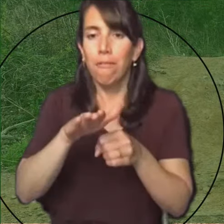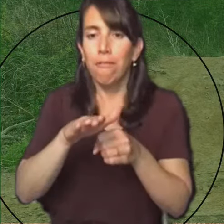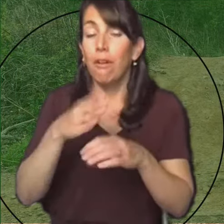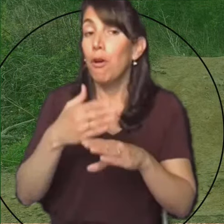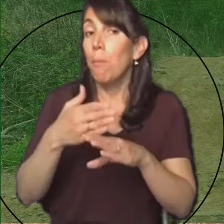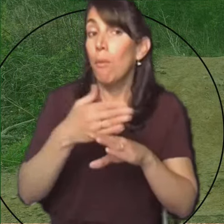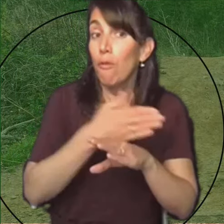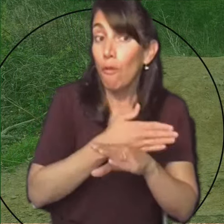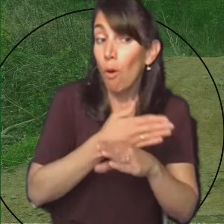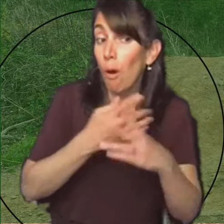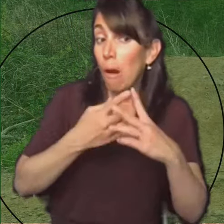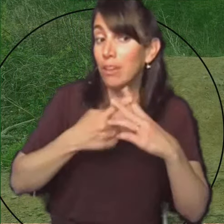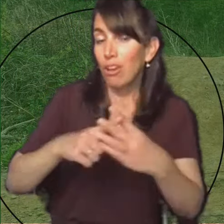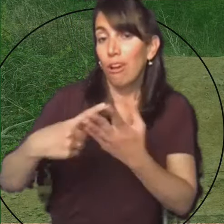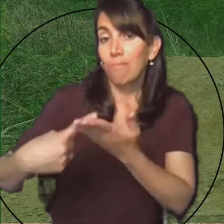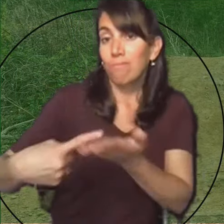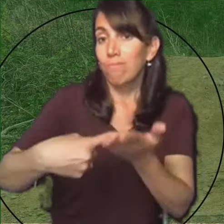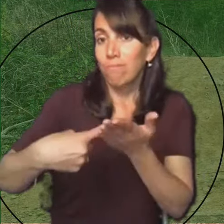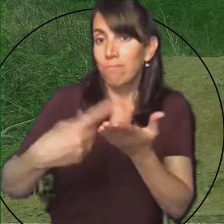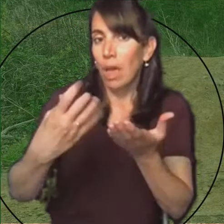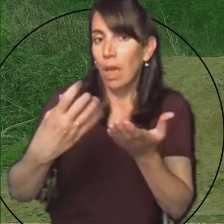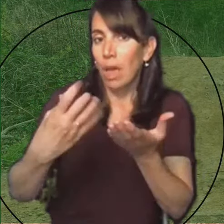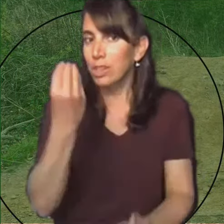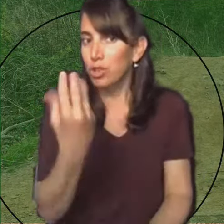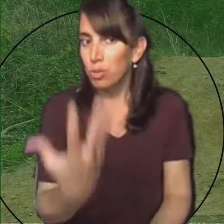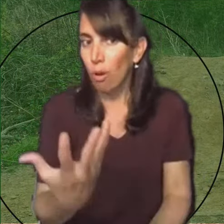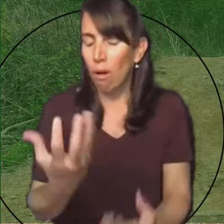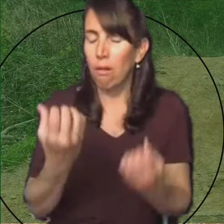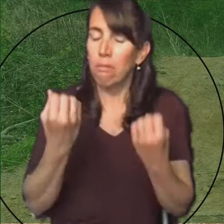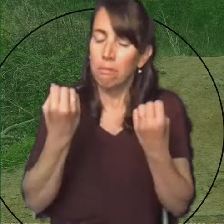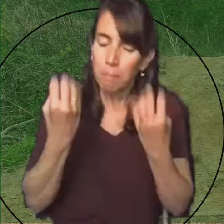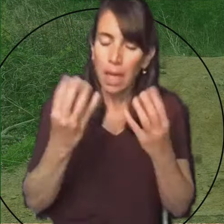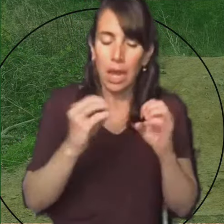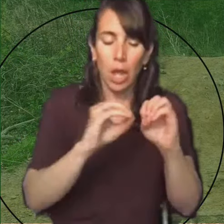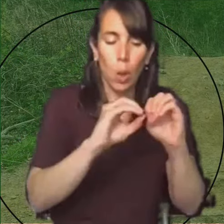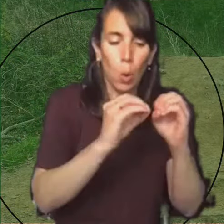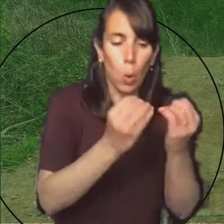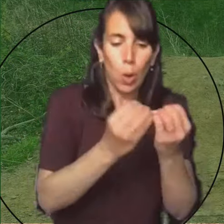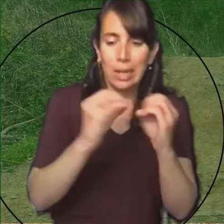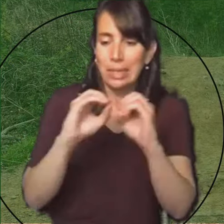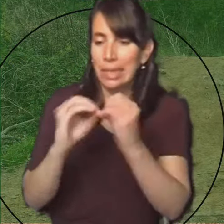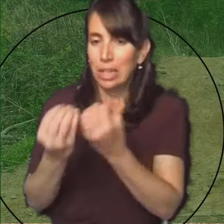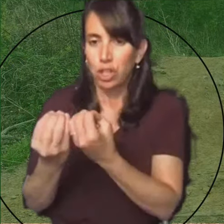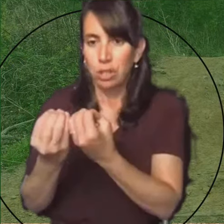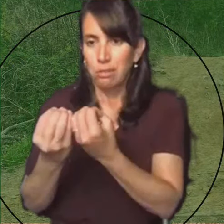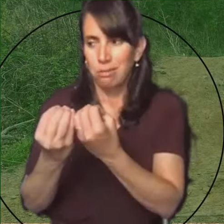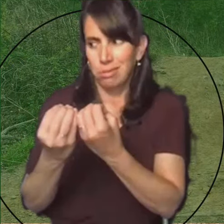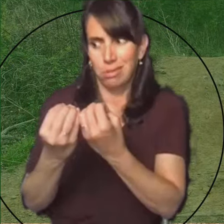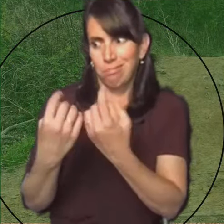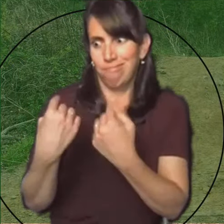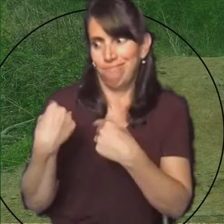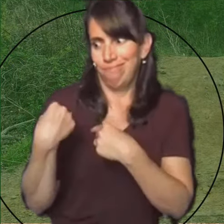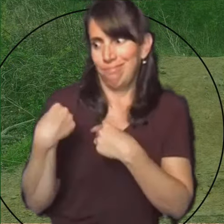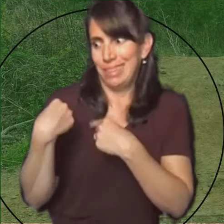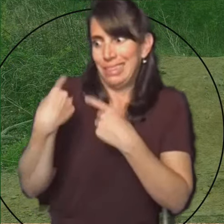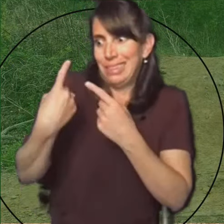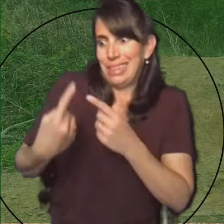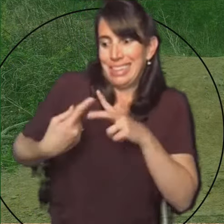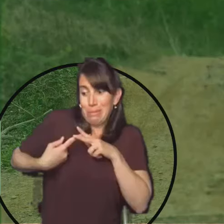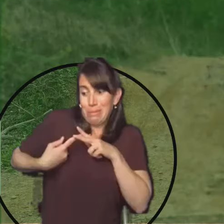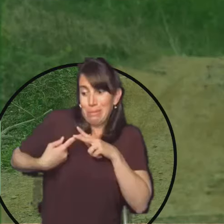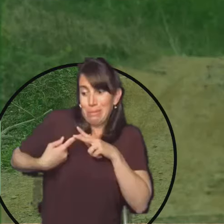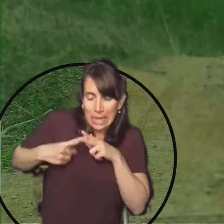to let folks know that many of the organizations, even since the earliest iterations of Fighting Cop City, have